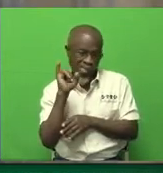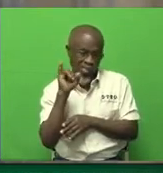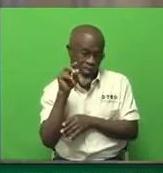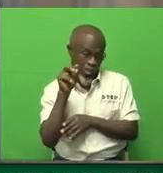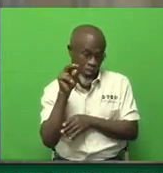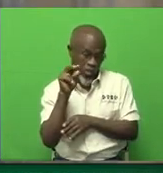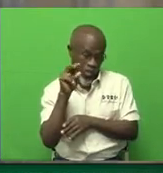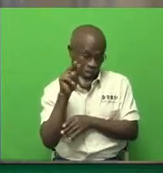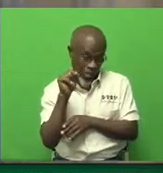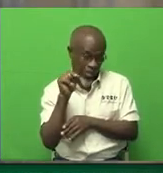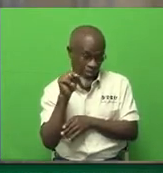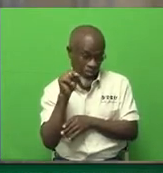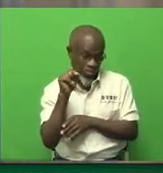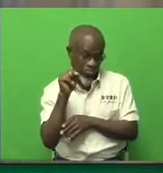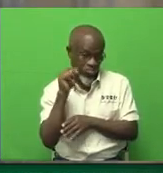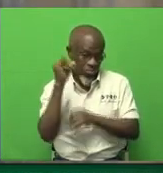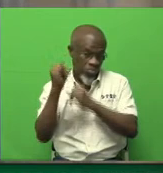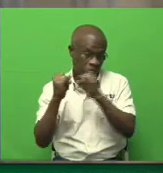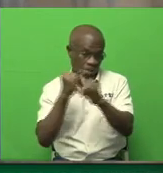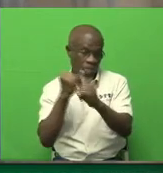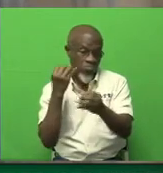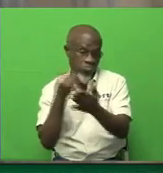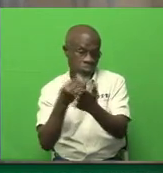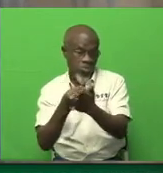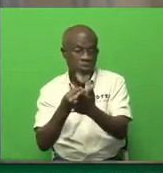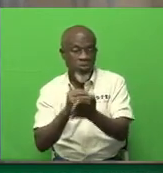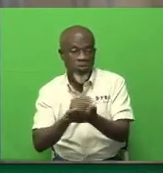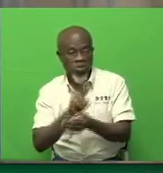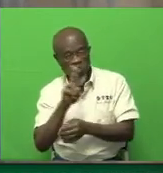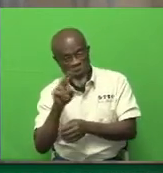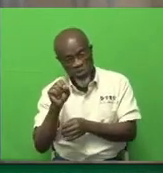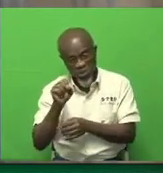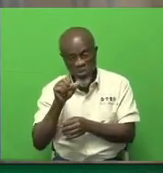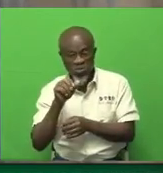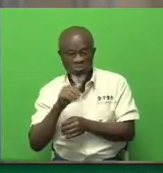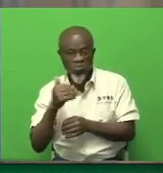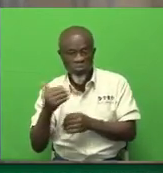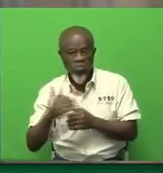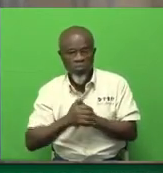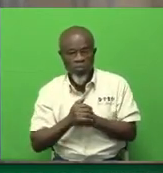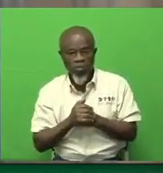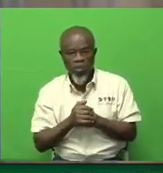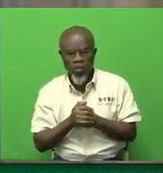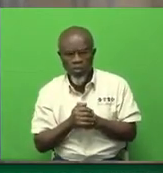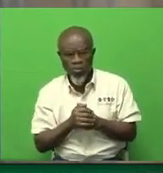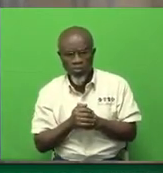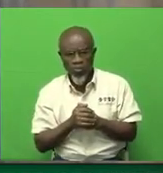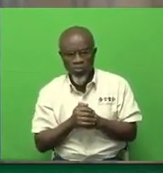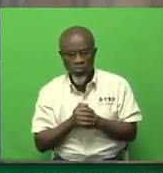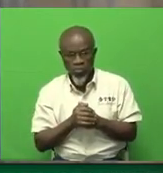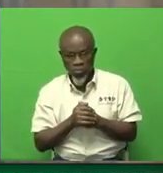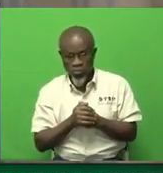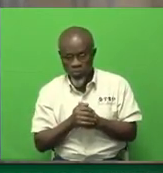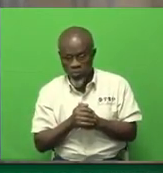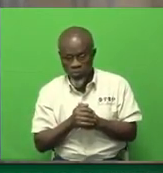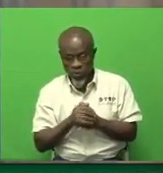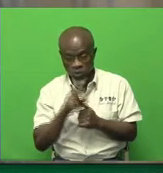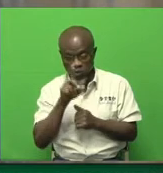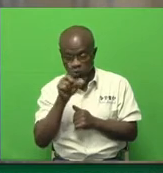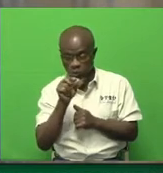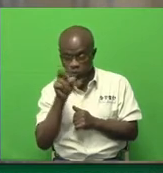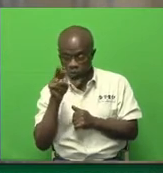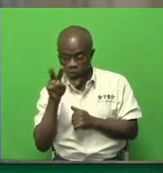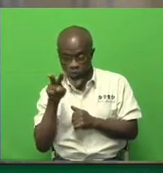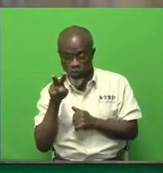foreign exchange remains a severe challenge except for a Chosen Few in the 2022 budget the